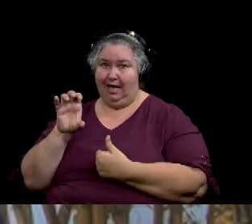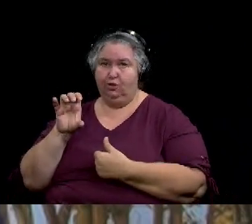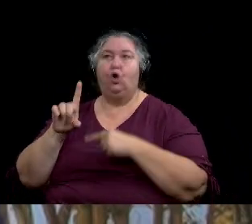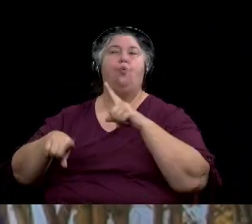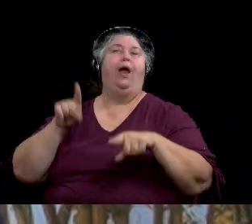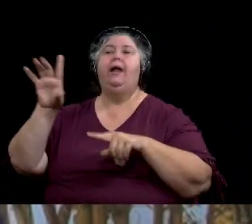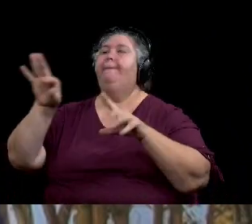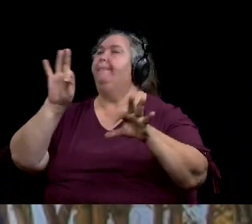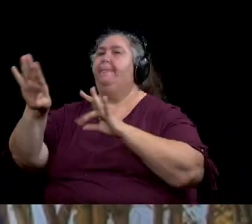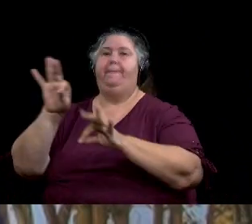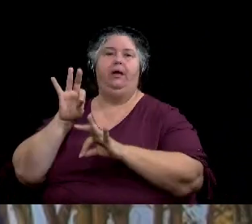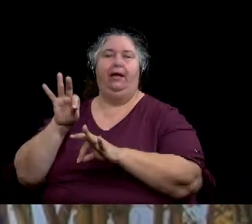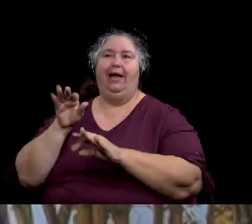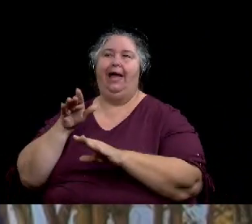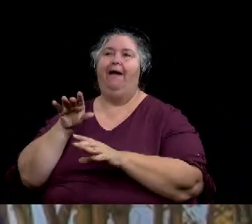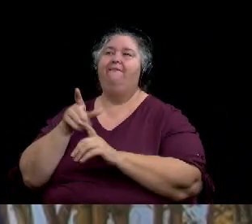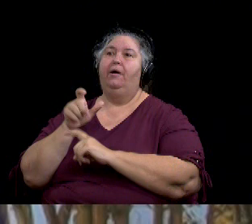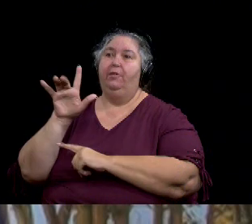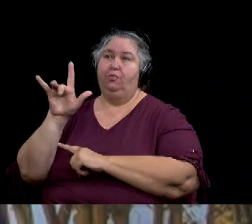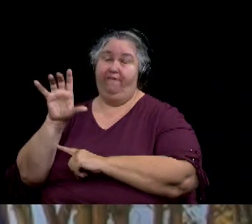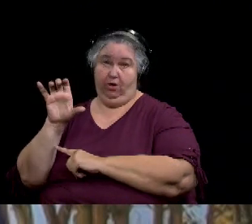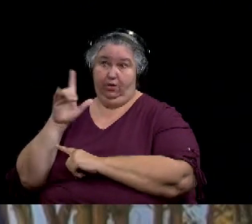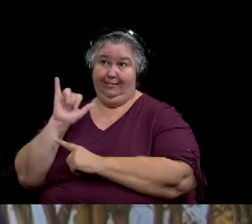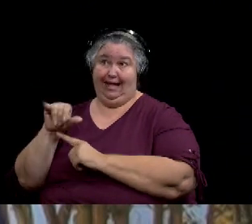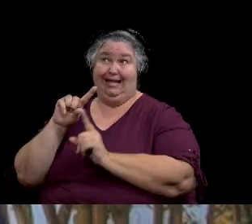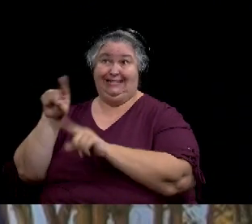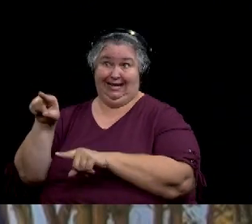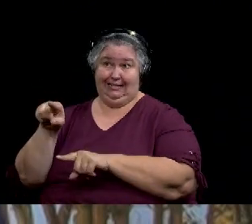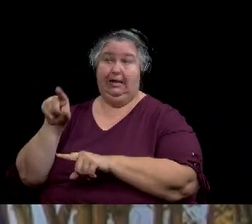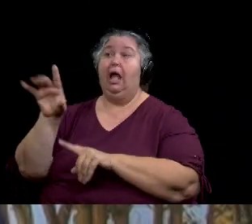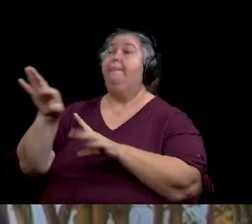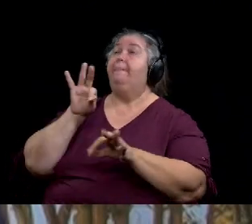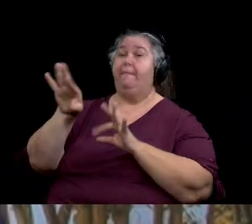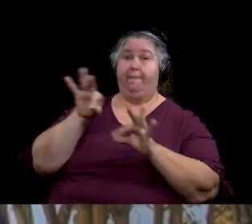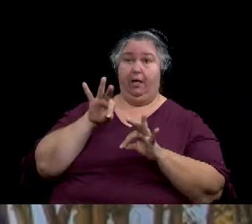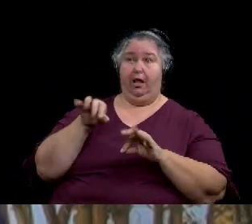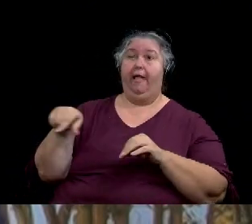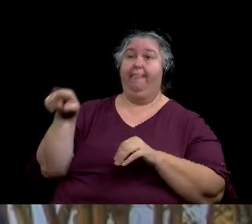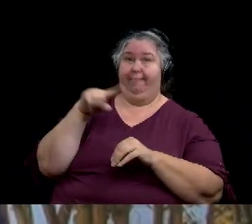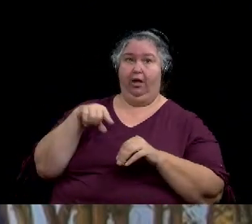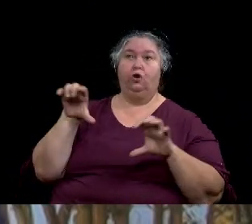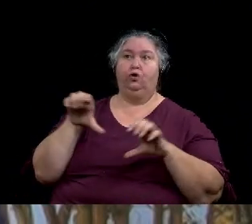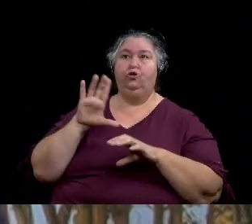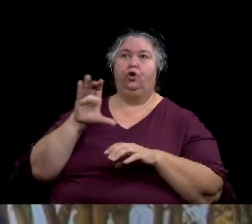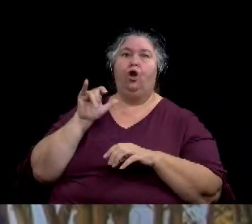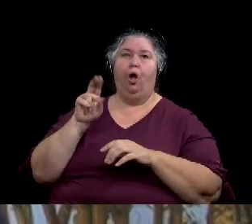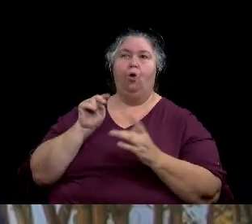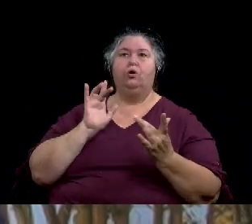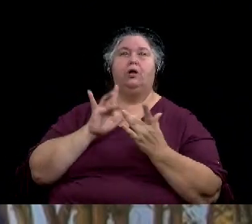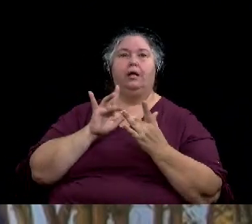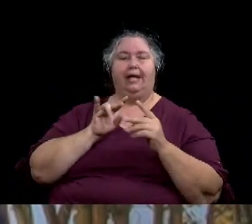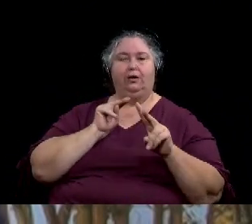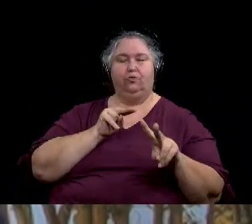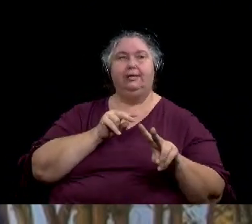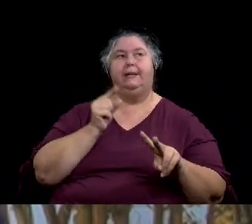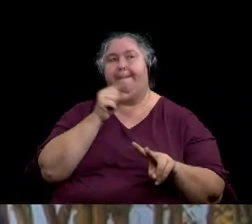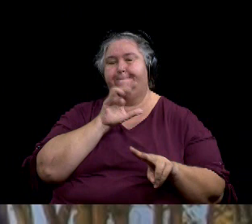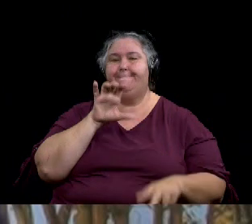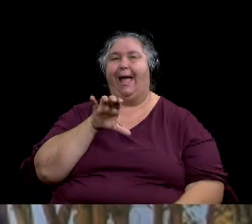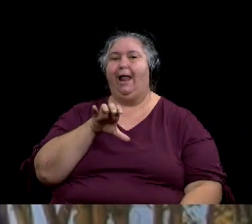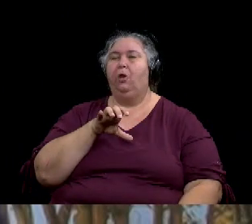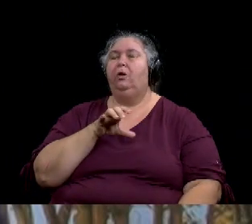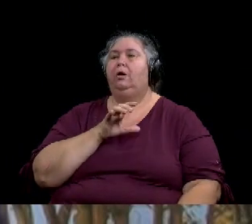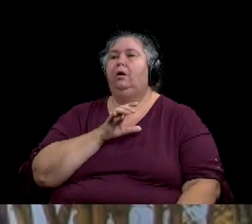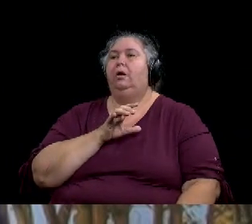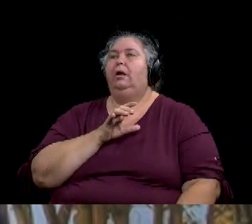or so students who attended the game. And obviously they are actually doing their own contact tracing at Baylor, and